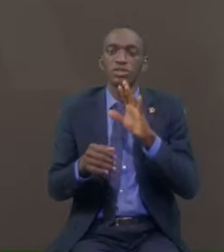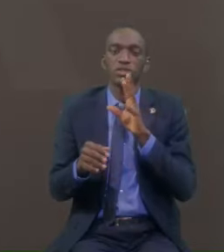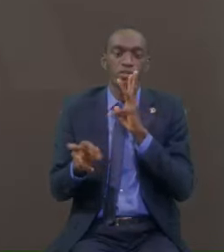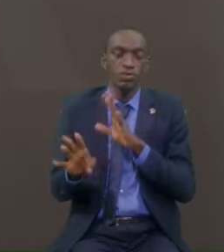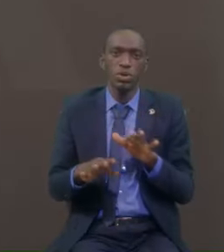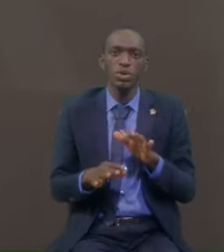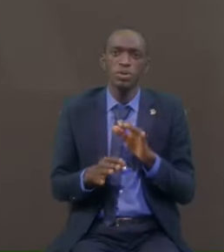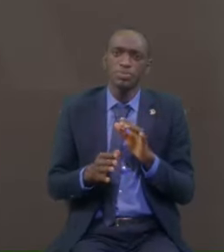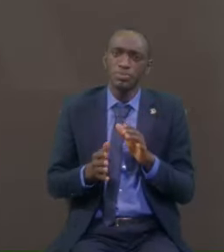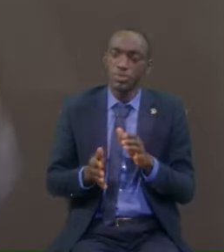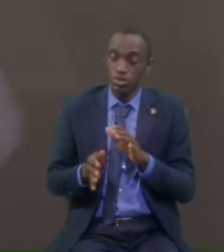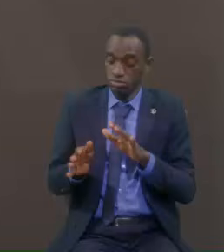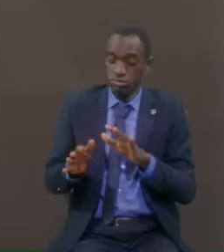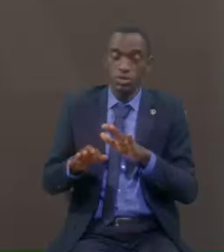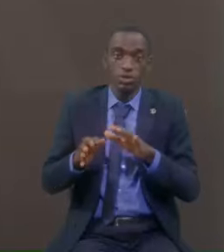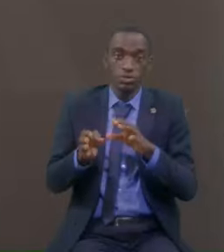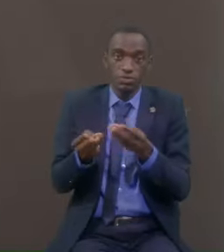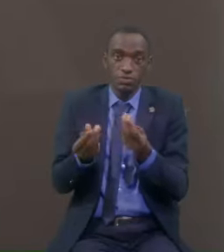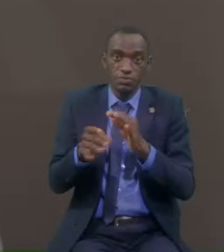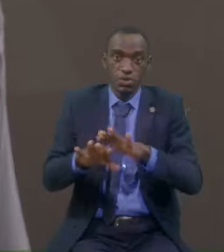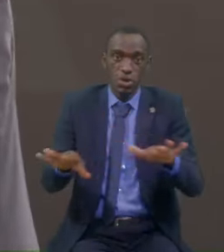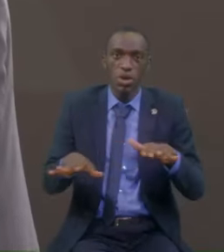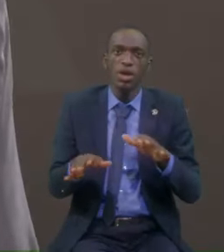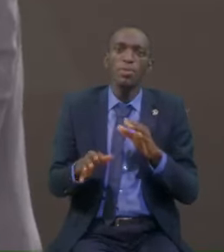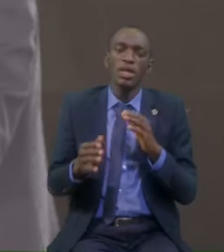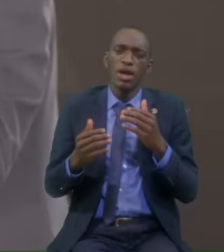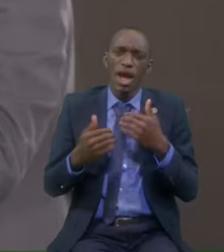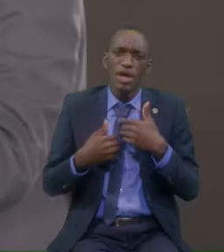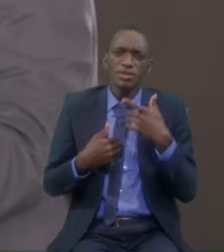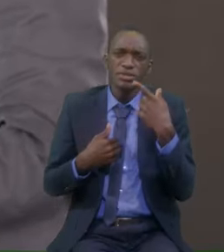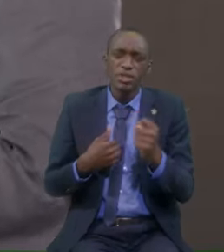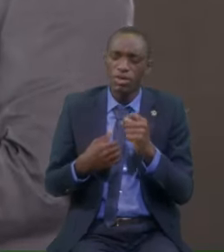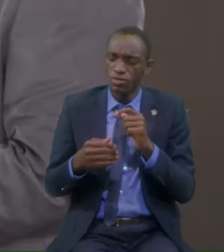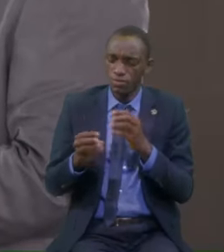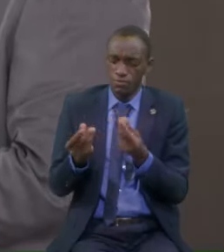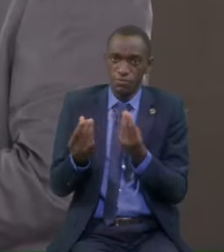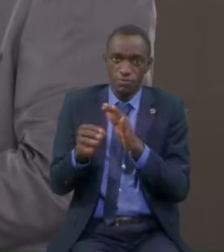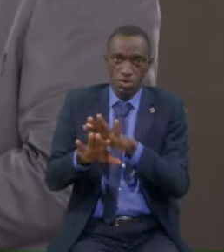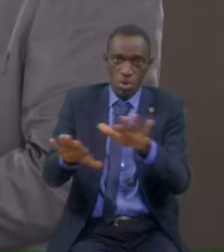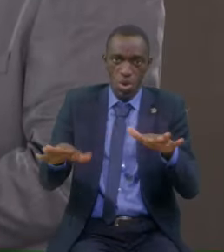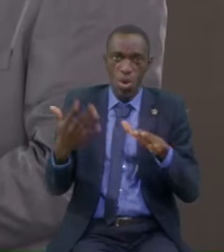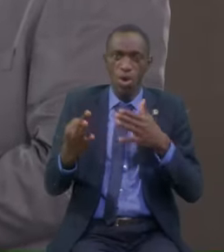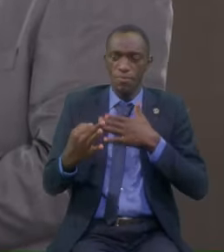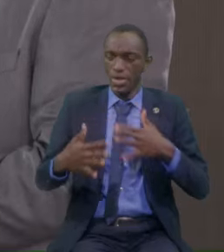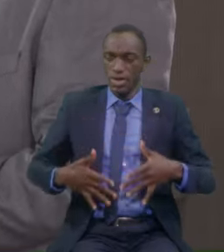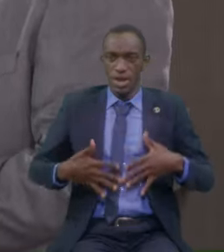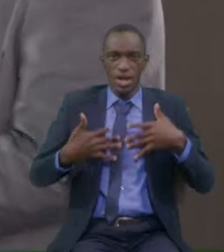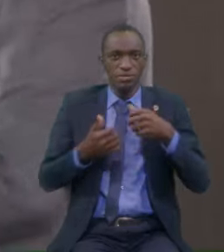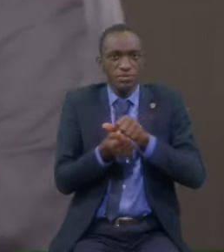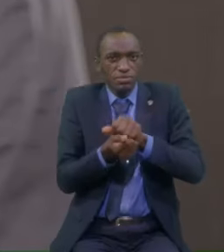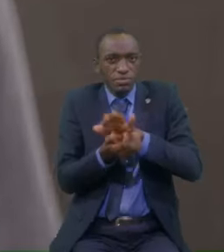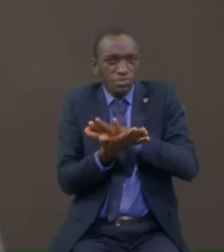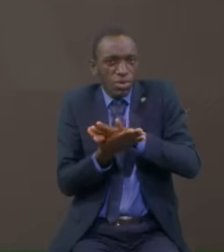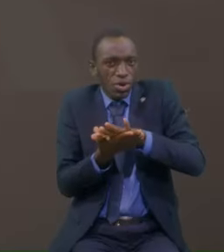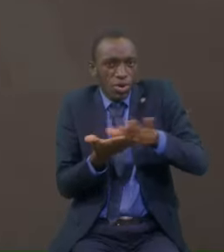thoroughly purged, as the floor of my life purged, thoroughly purged,